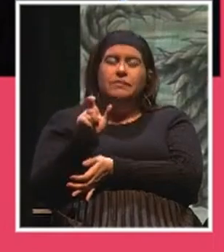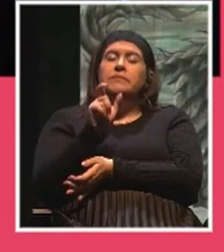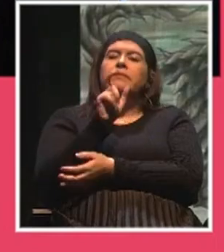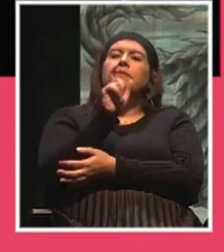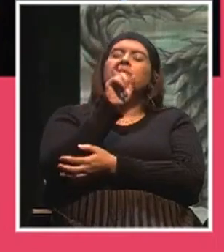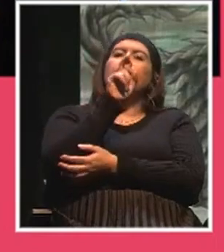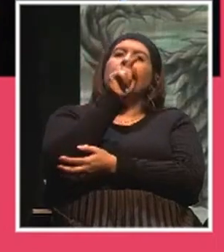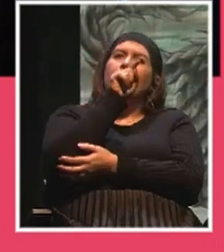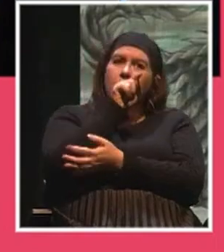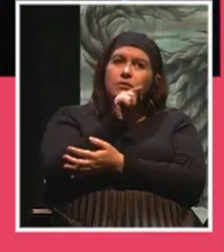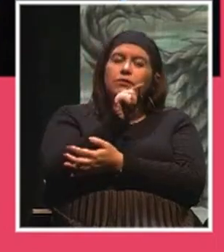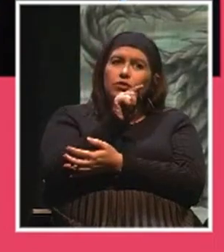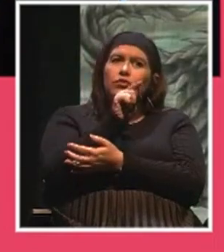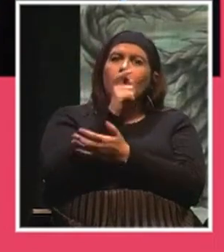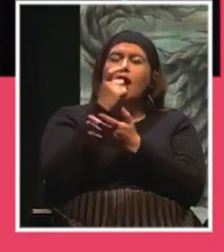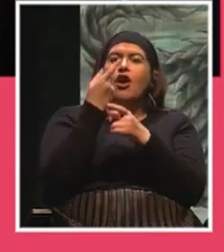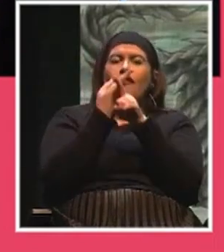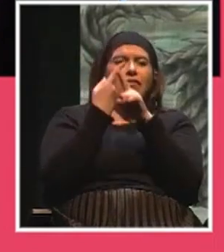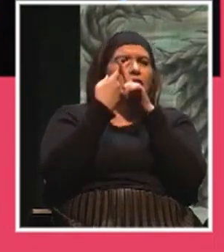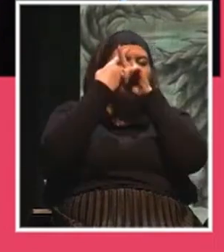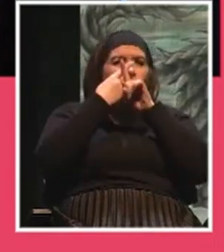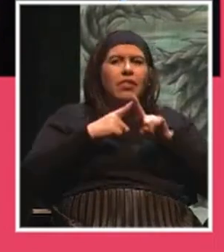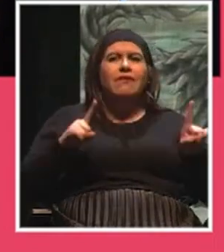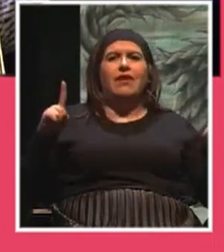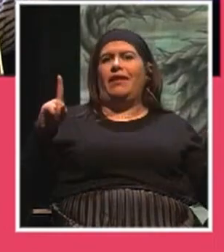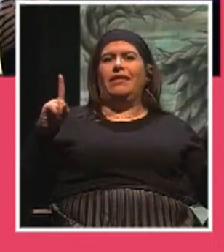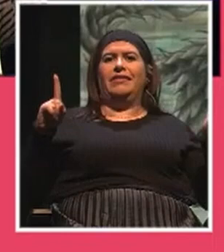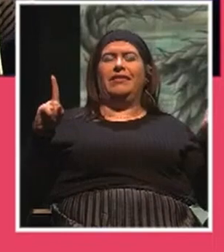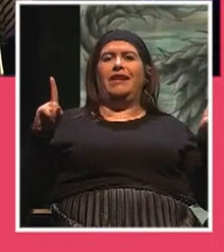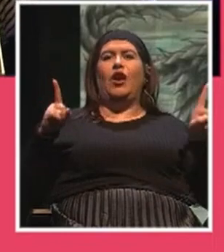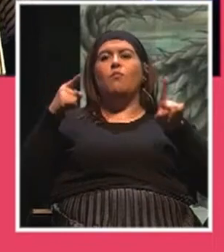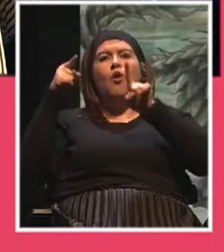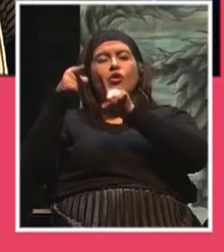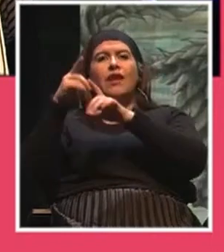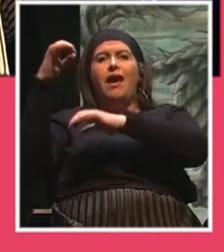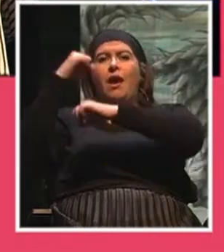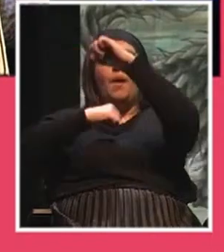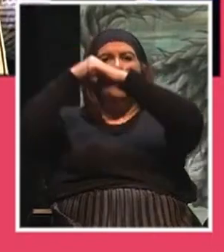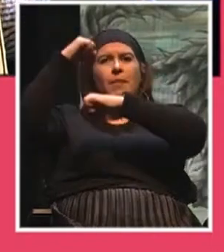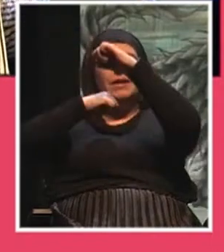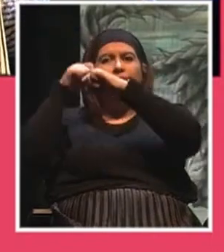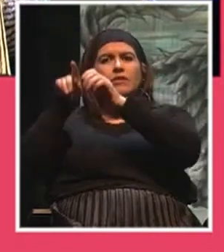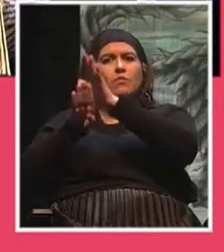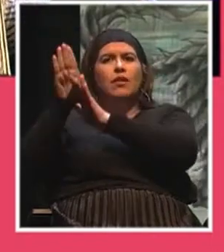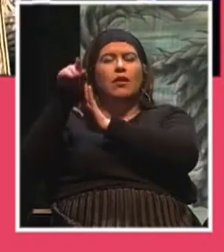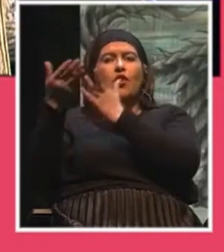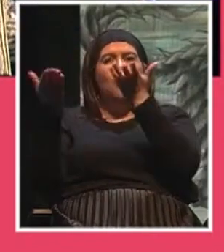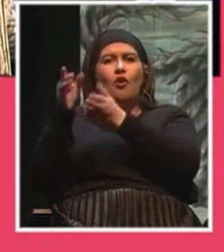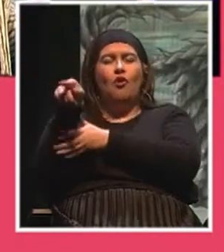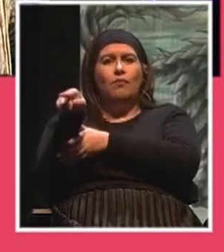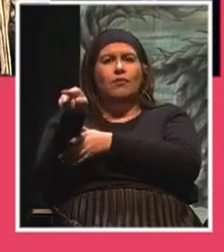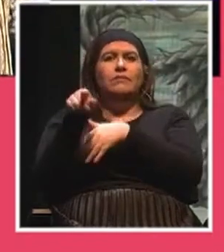conversation about how that affected the entertainment companies. That was a part of disruption that has actually